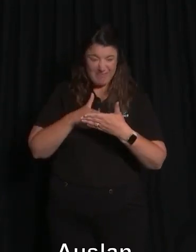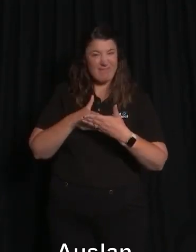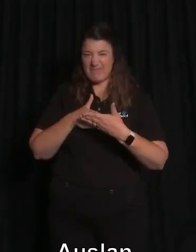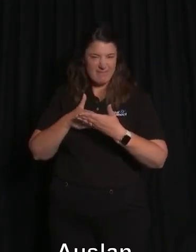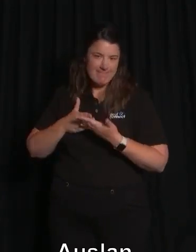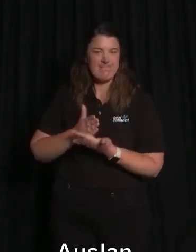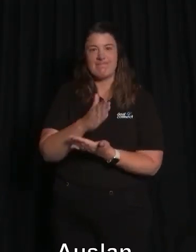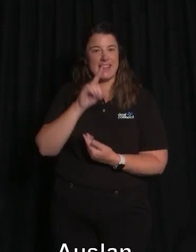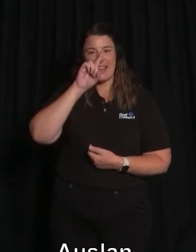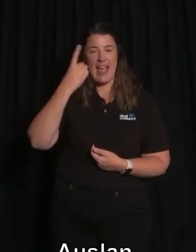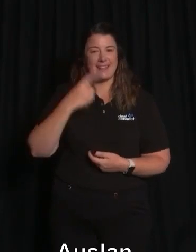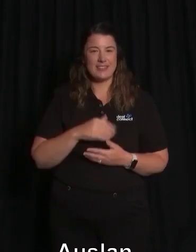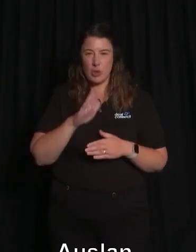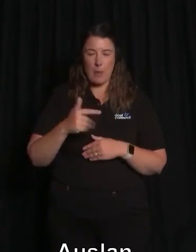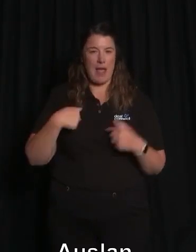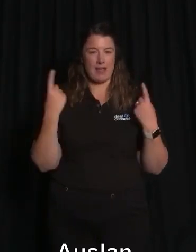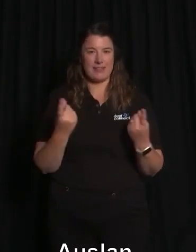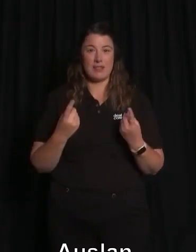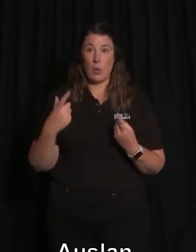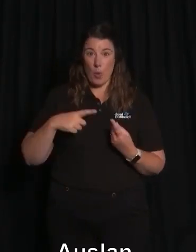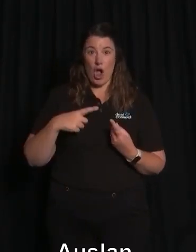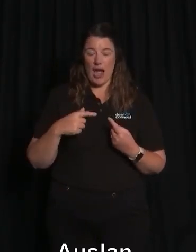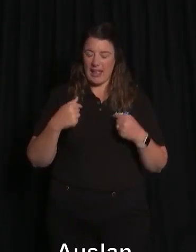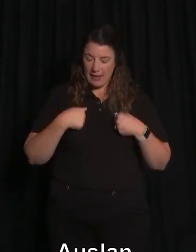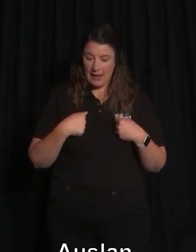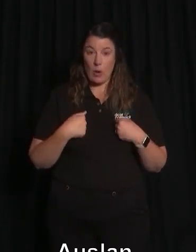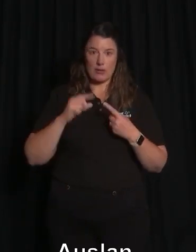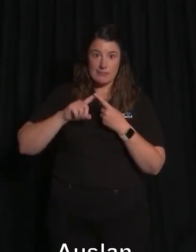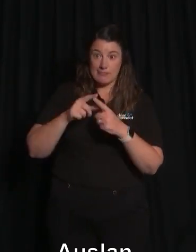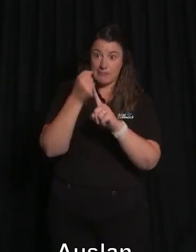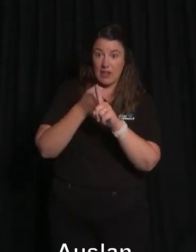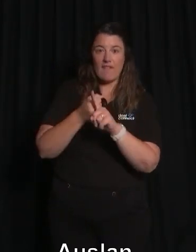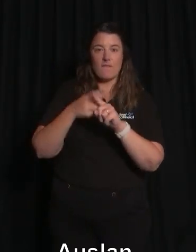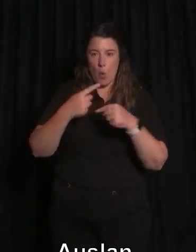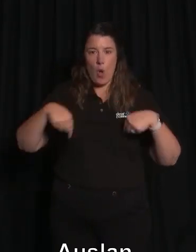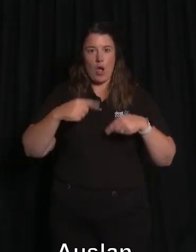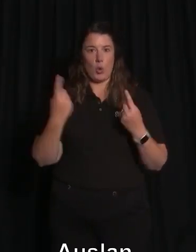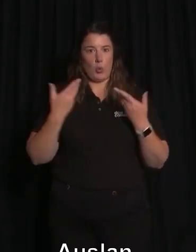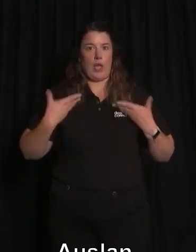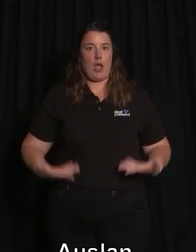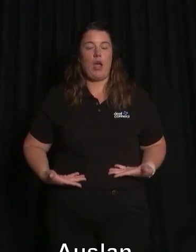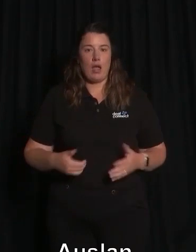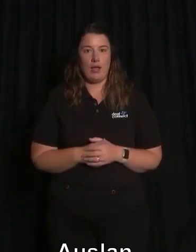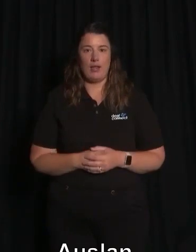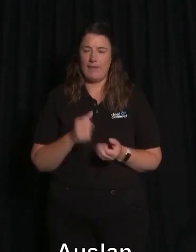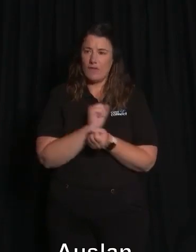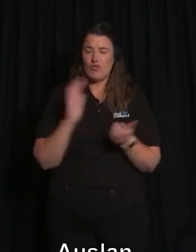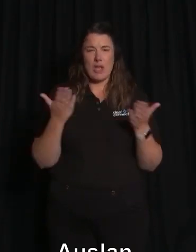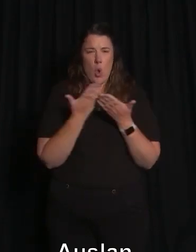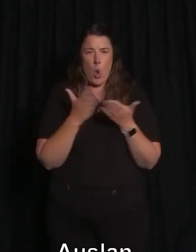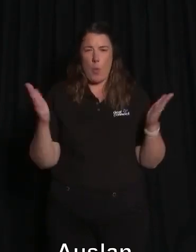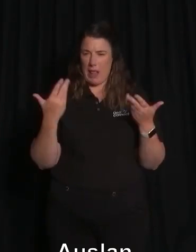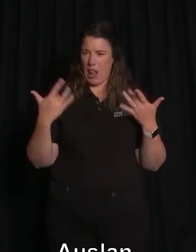our task is not simply a cause, it is our very existence, our right to live freely and